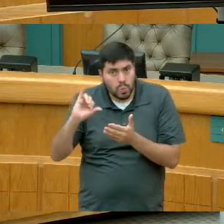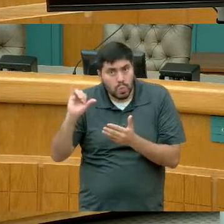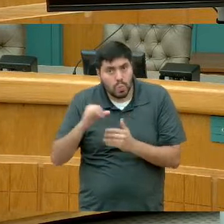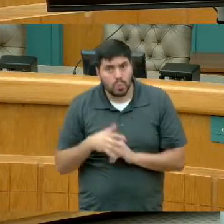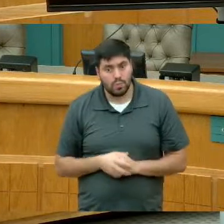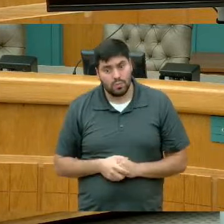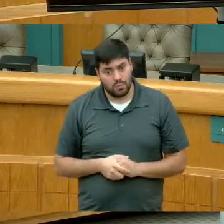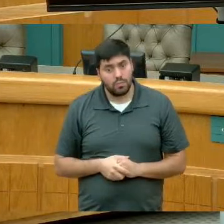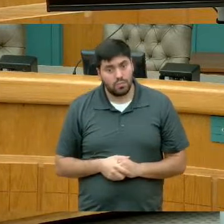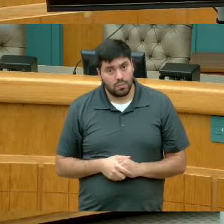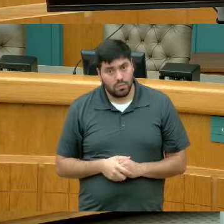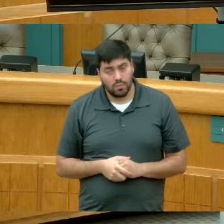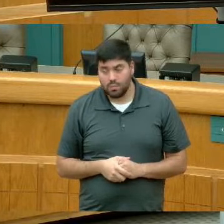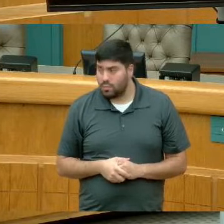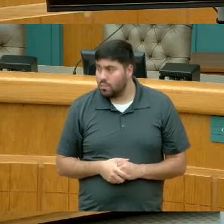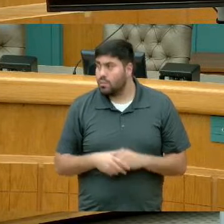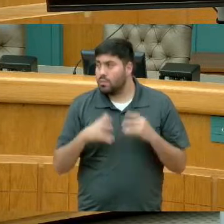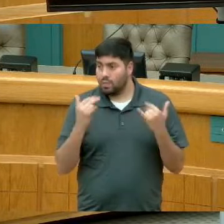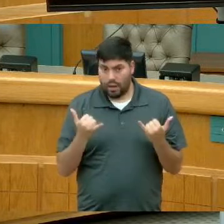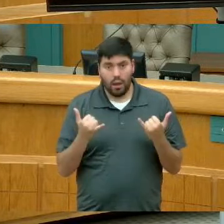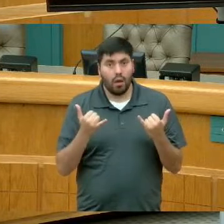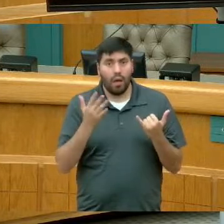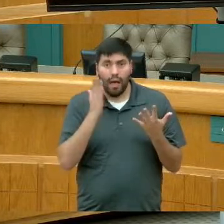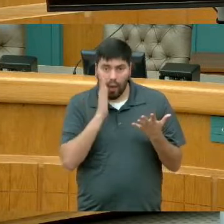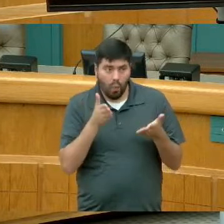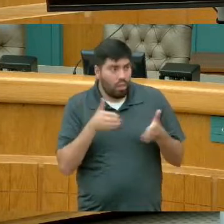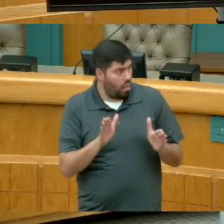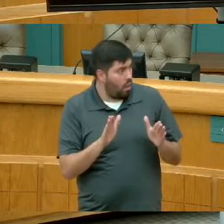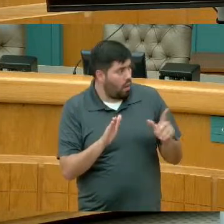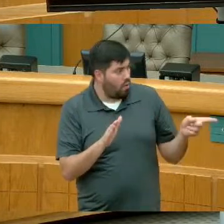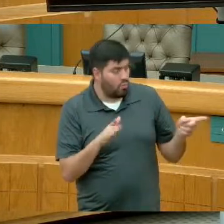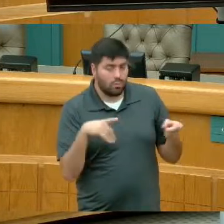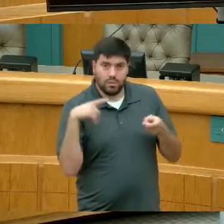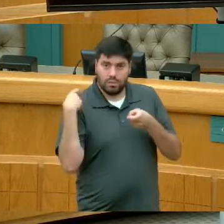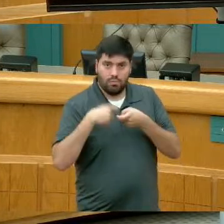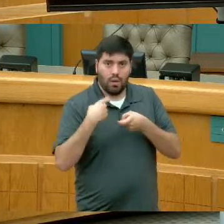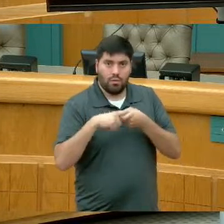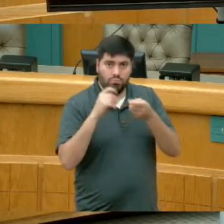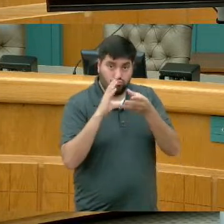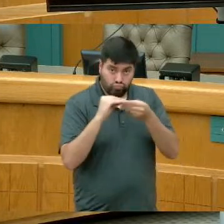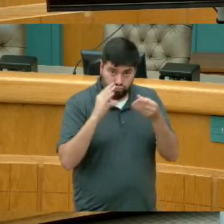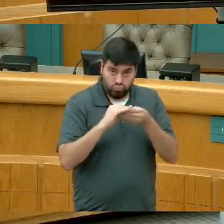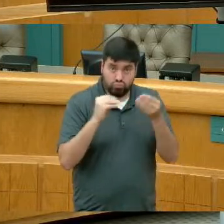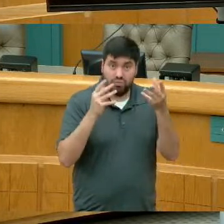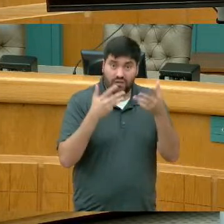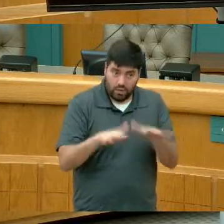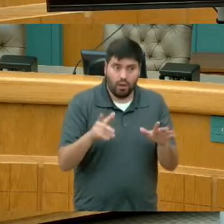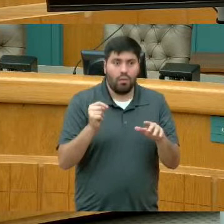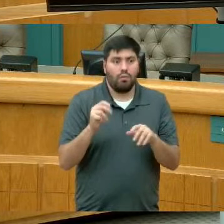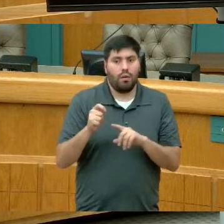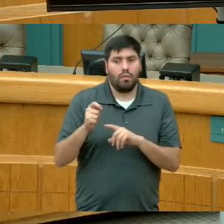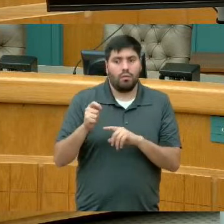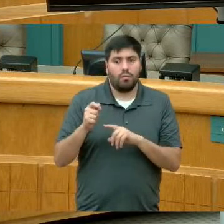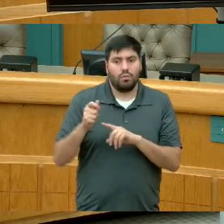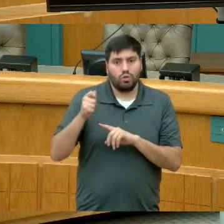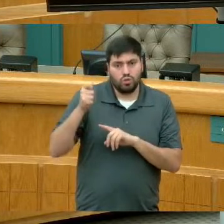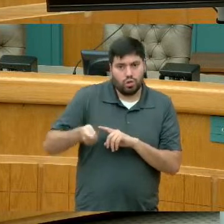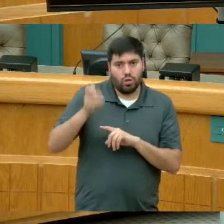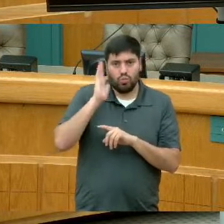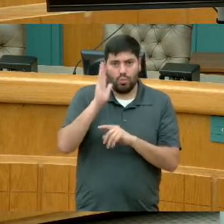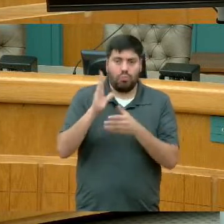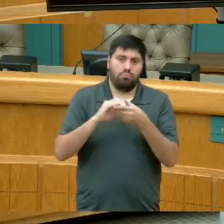schools. So, I will now allow her to translate, and then the judge